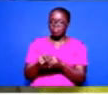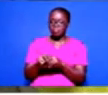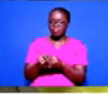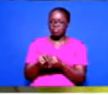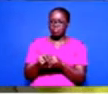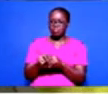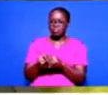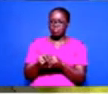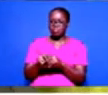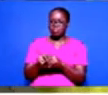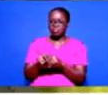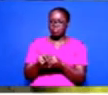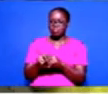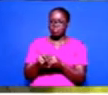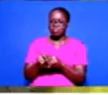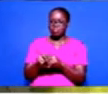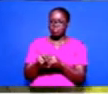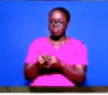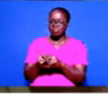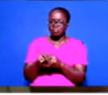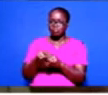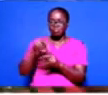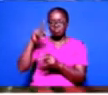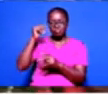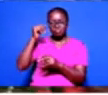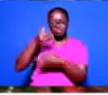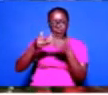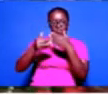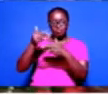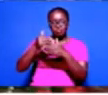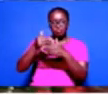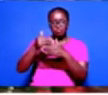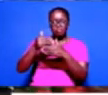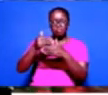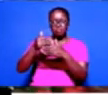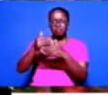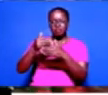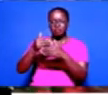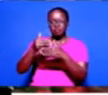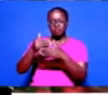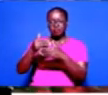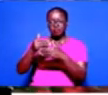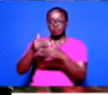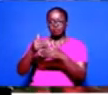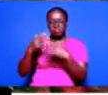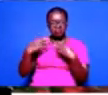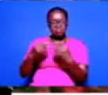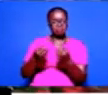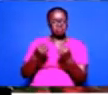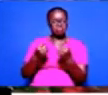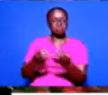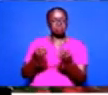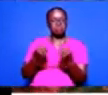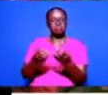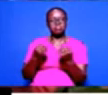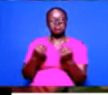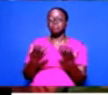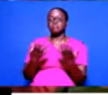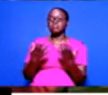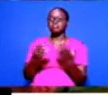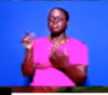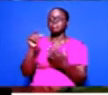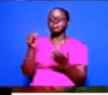At the Uhuru Na Kazi building in Mombasa, it was a rare show of solidarity as the residents in their numbers started thronging the Coast Regional